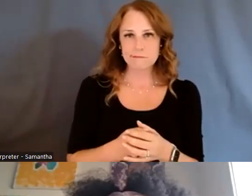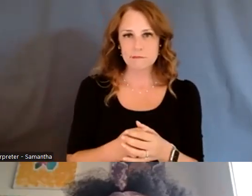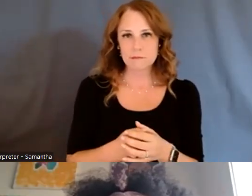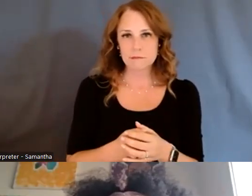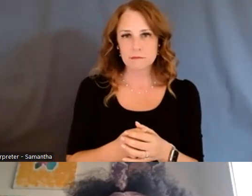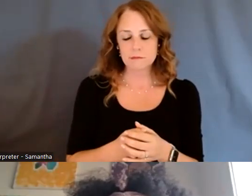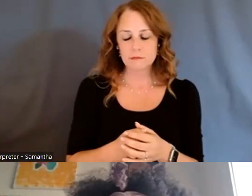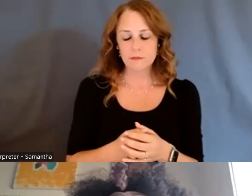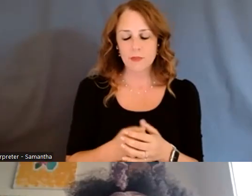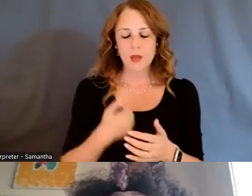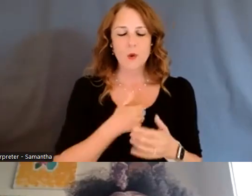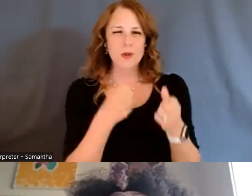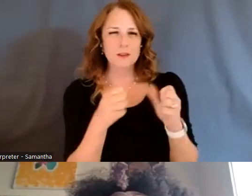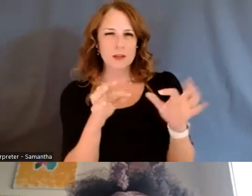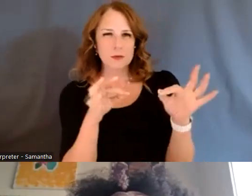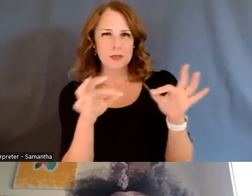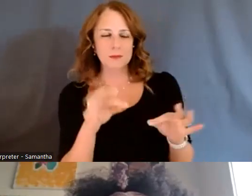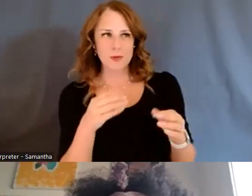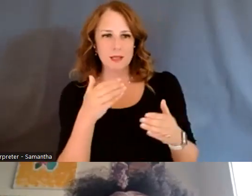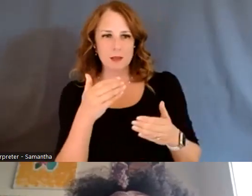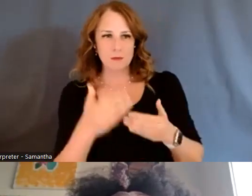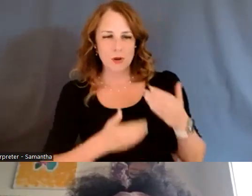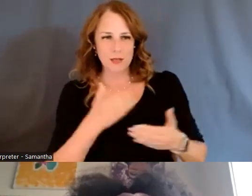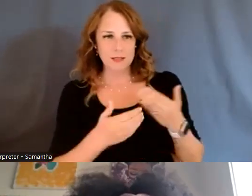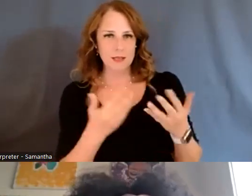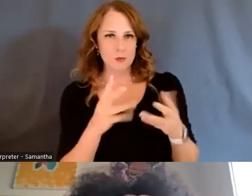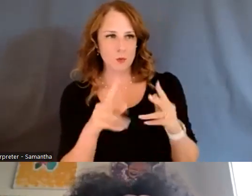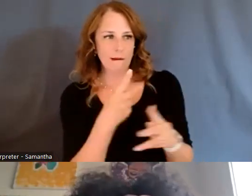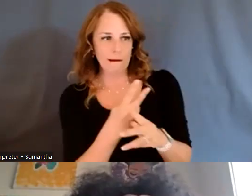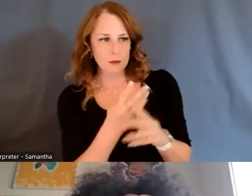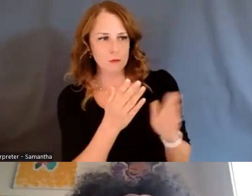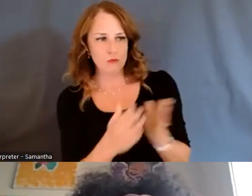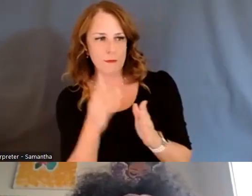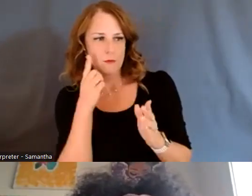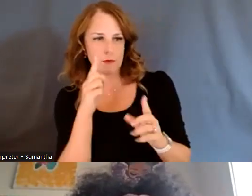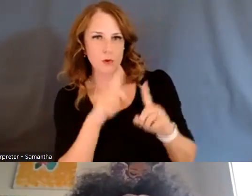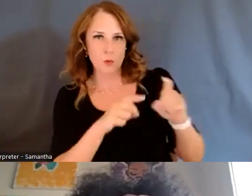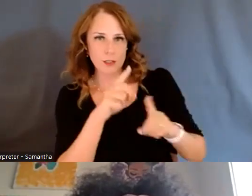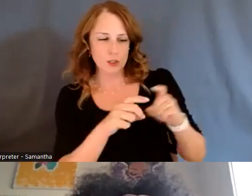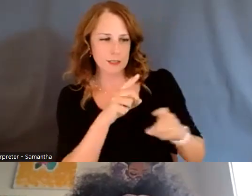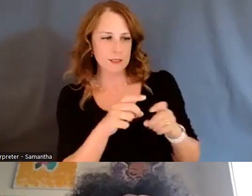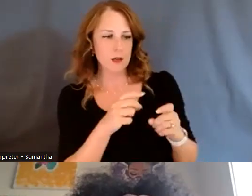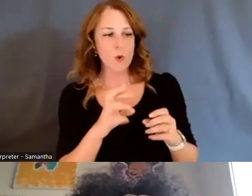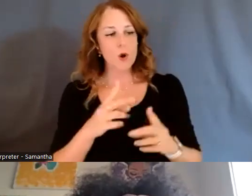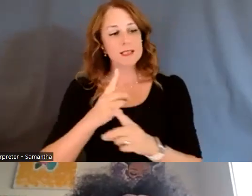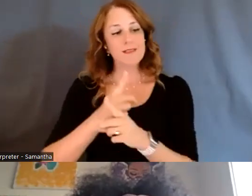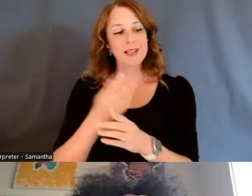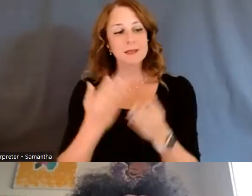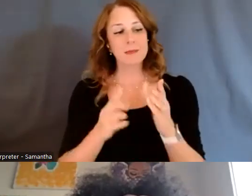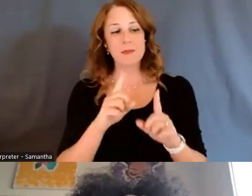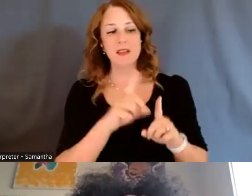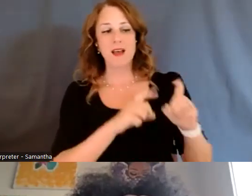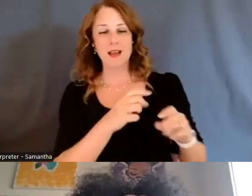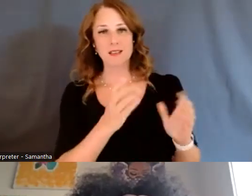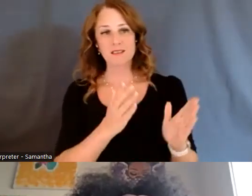them and what questions they will be asked. And we also prepare them for questions that the defense might ask of them